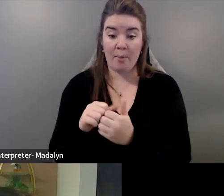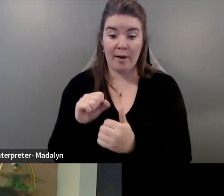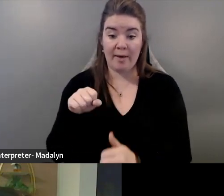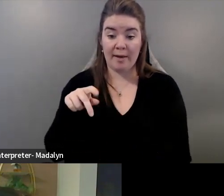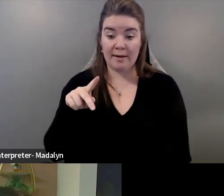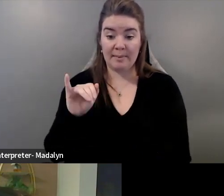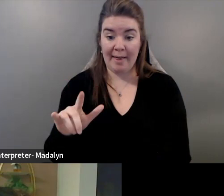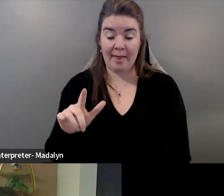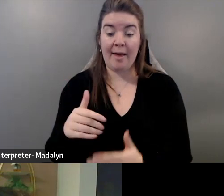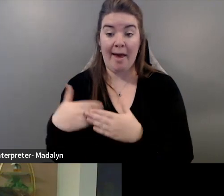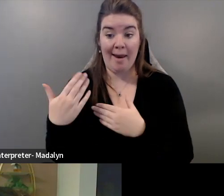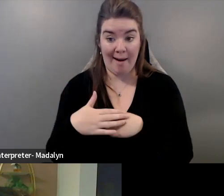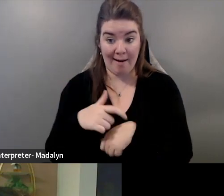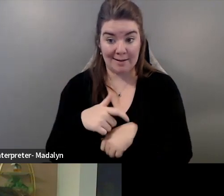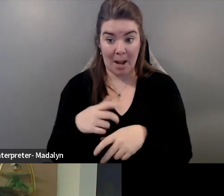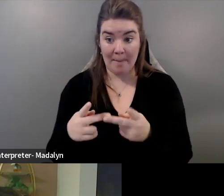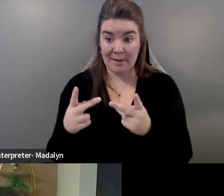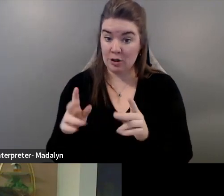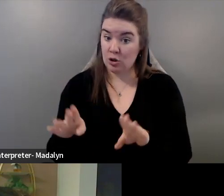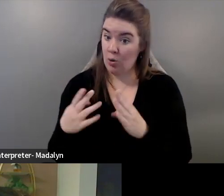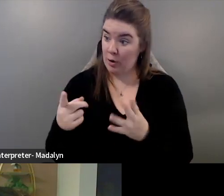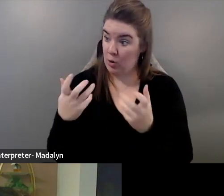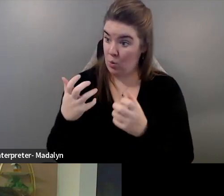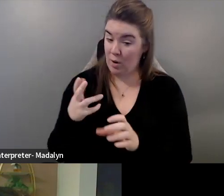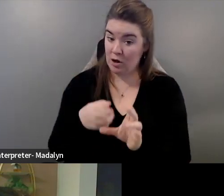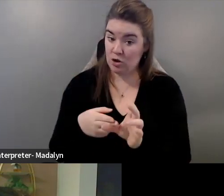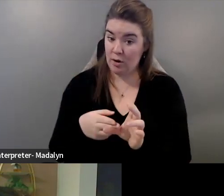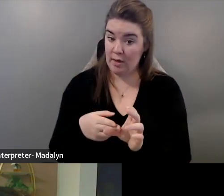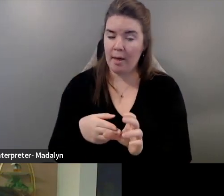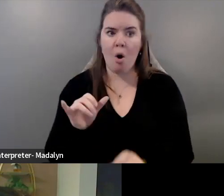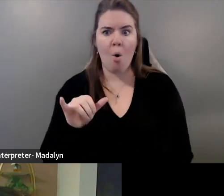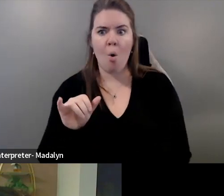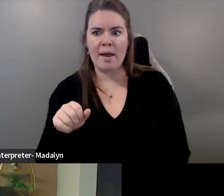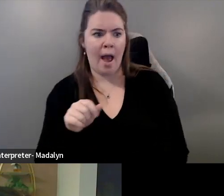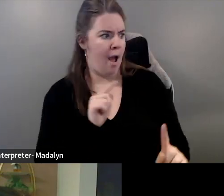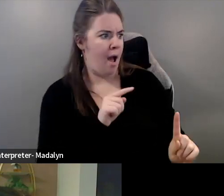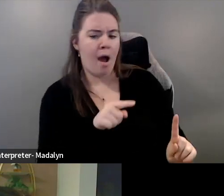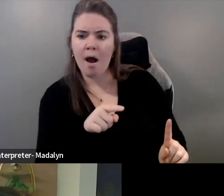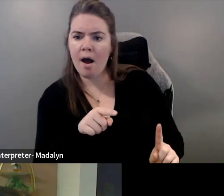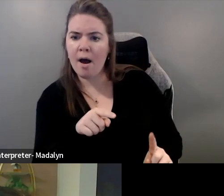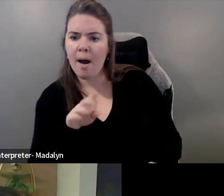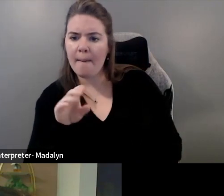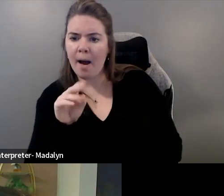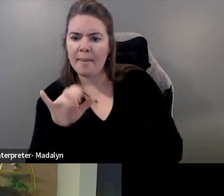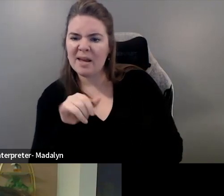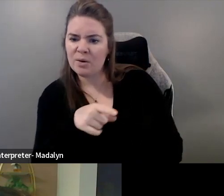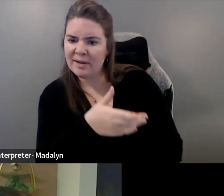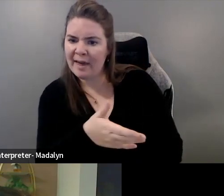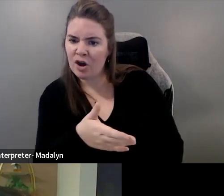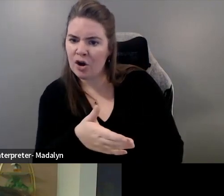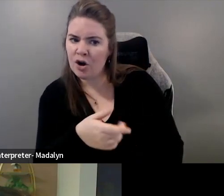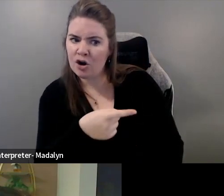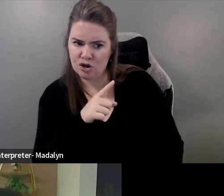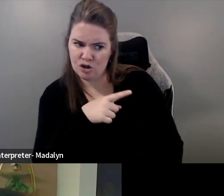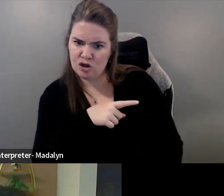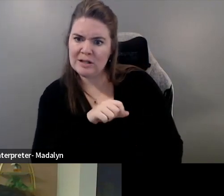that position rolls open and you want to join, they'll be like, oh yeah, hey, Bobby was sitting there. She definitely wants